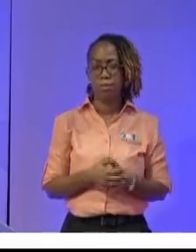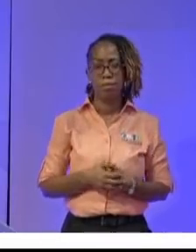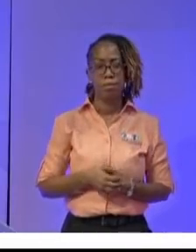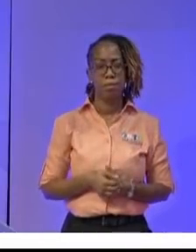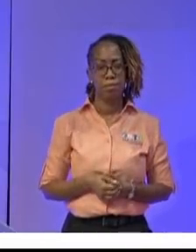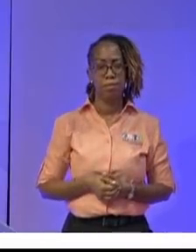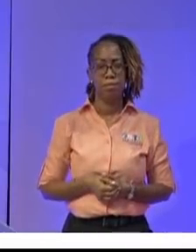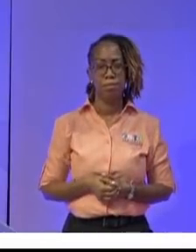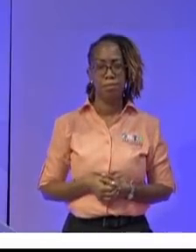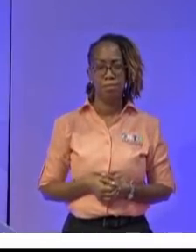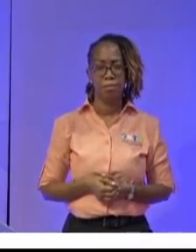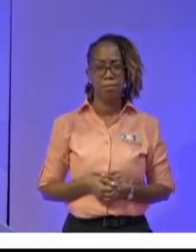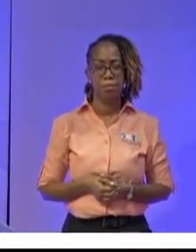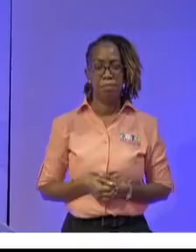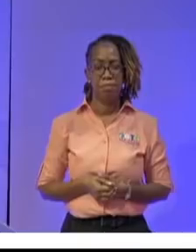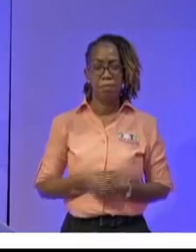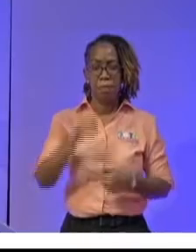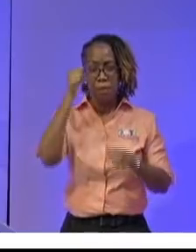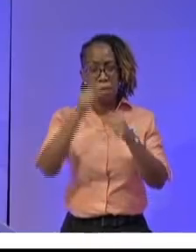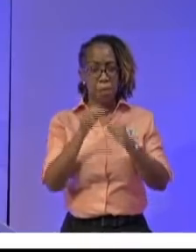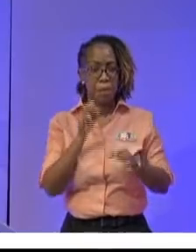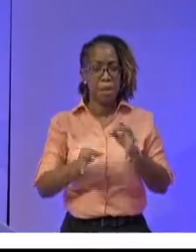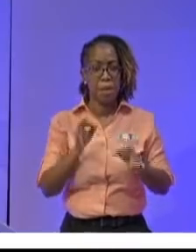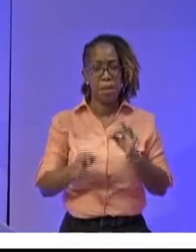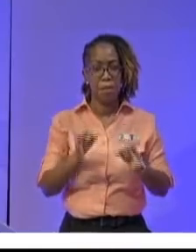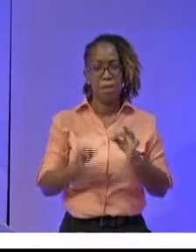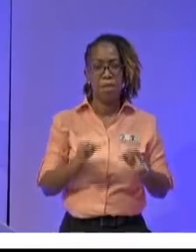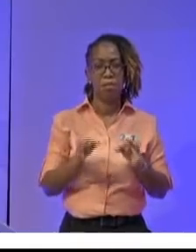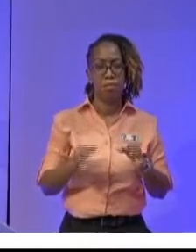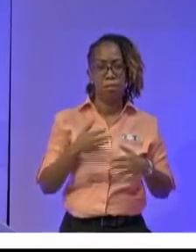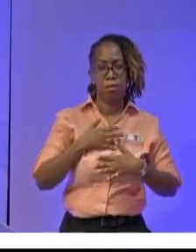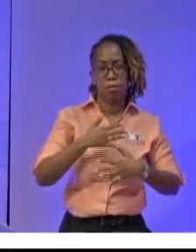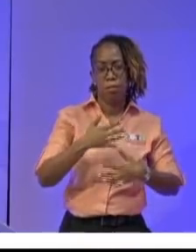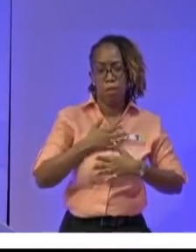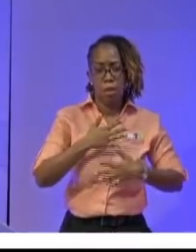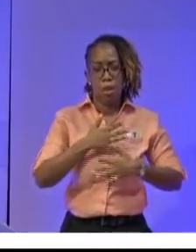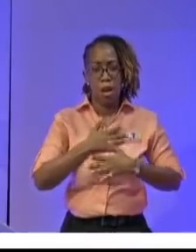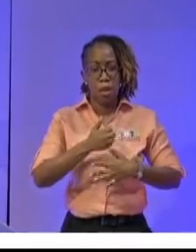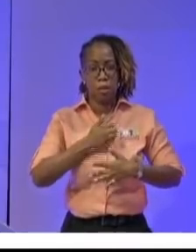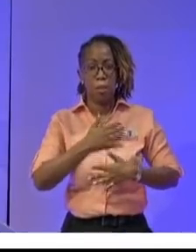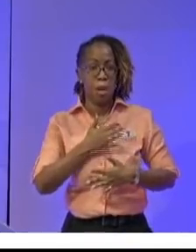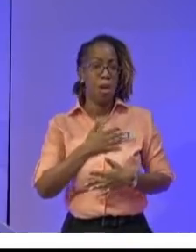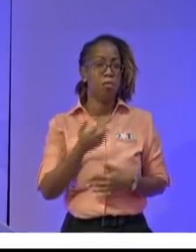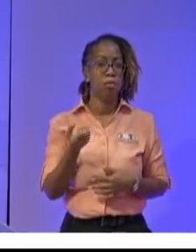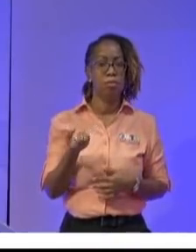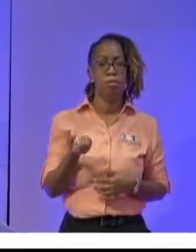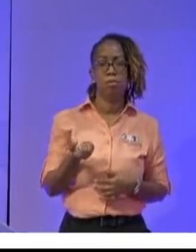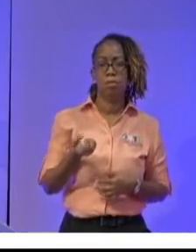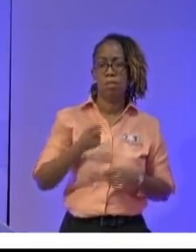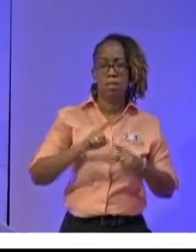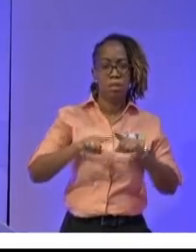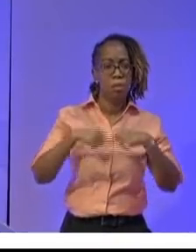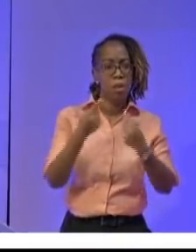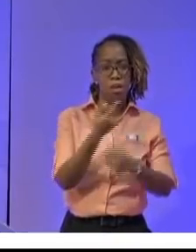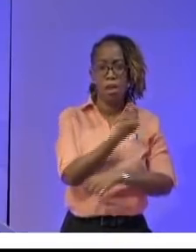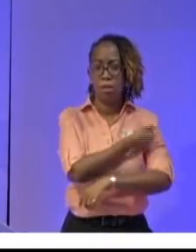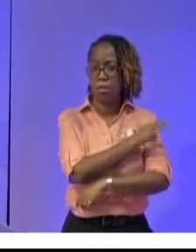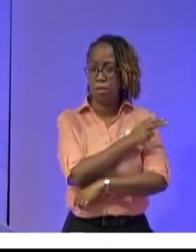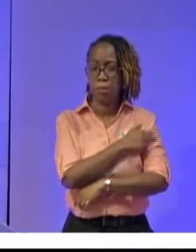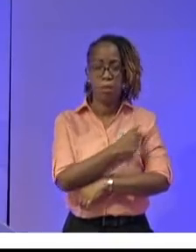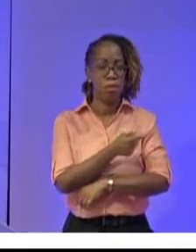and vomiting, if you're having those severe manifestations, you should seek healthcare right away. Next slide.